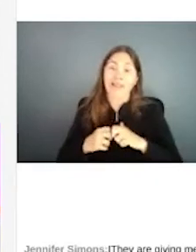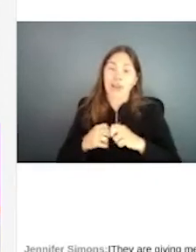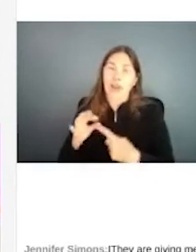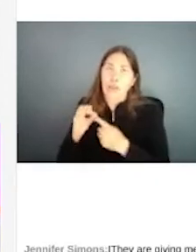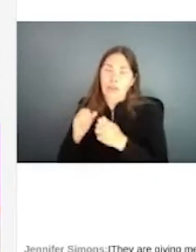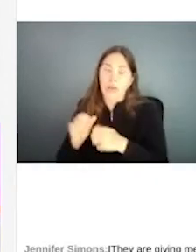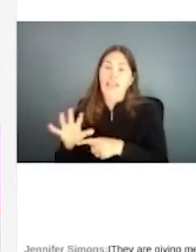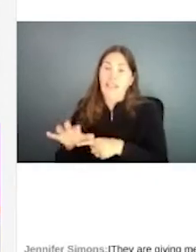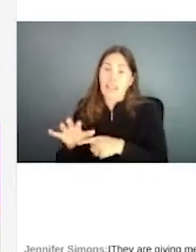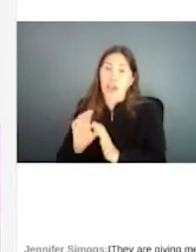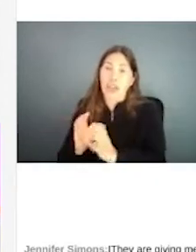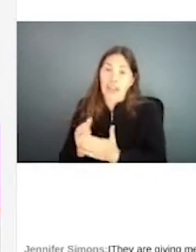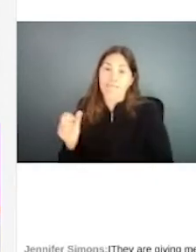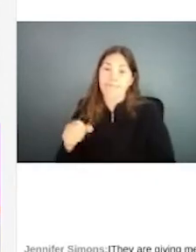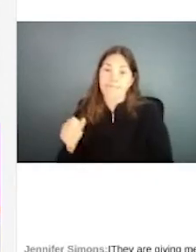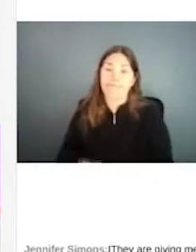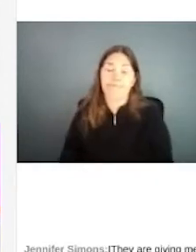classes.